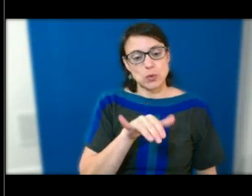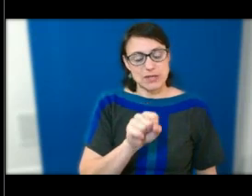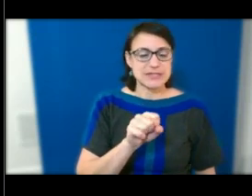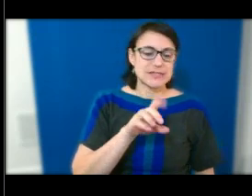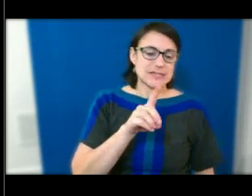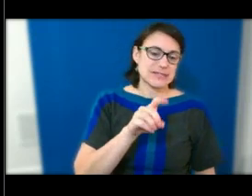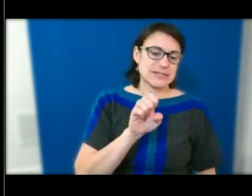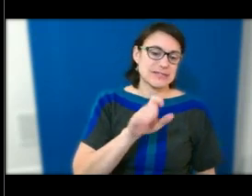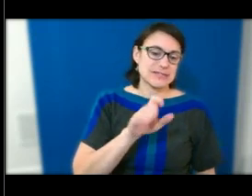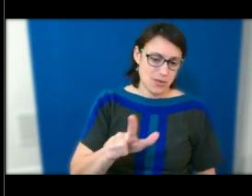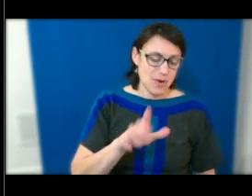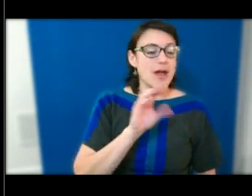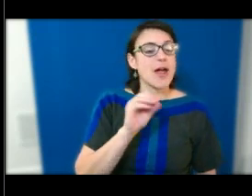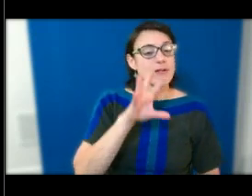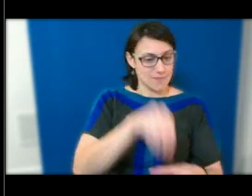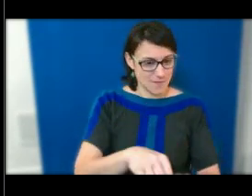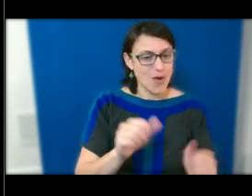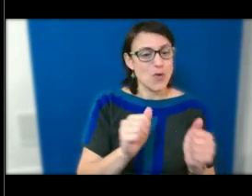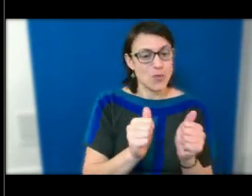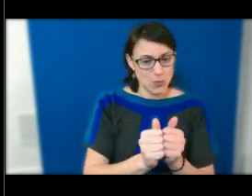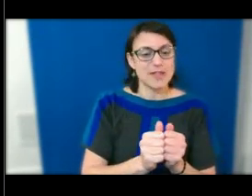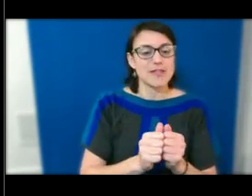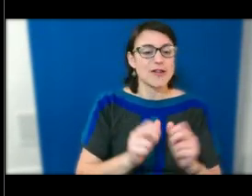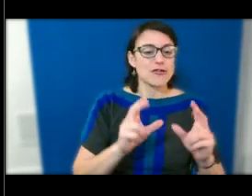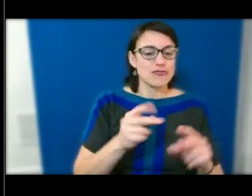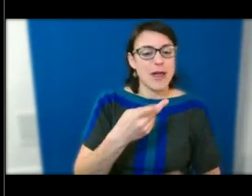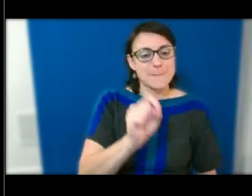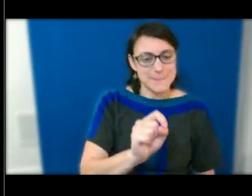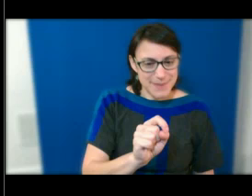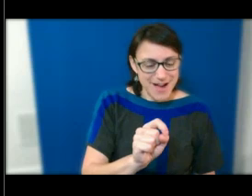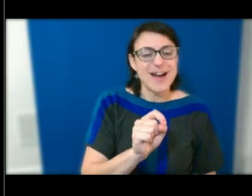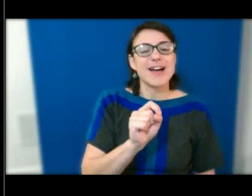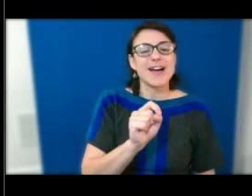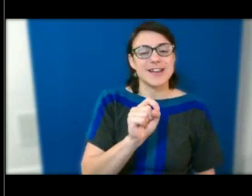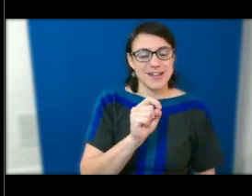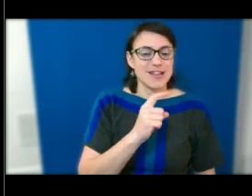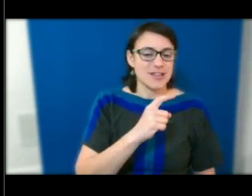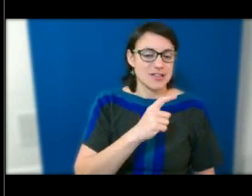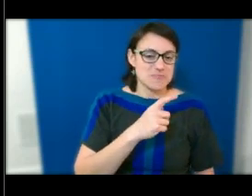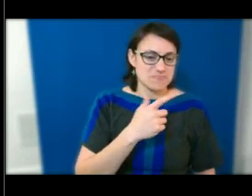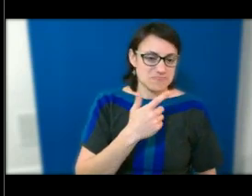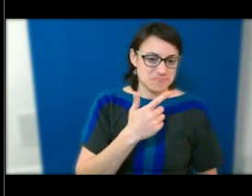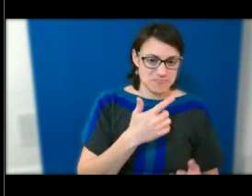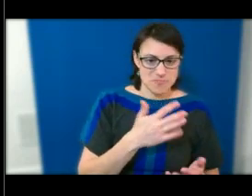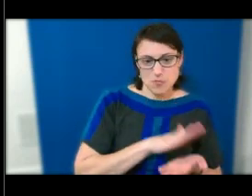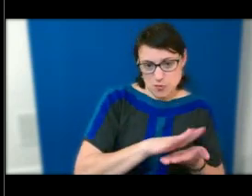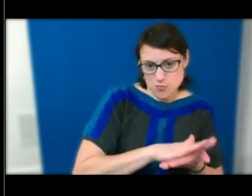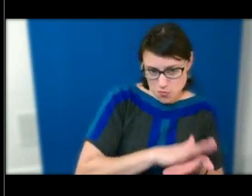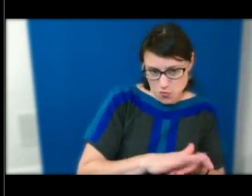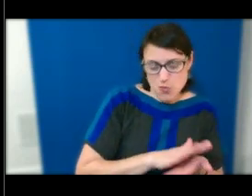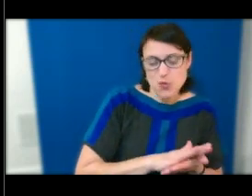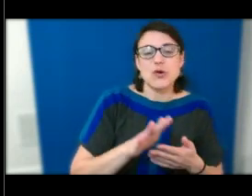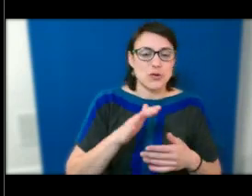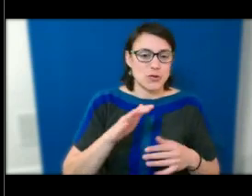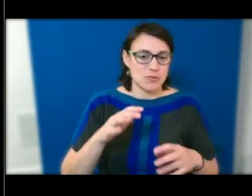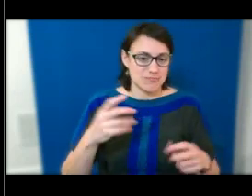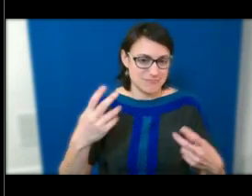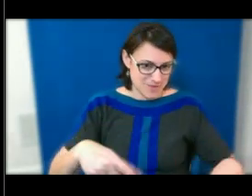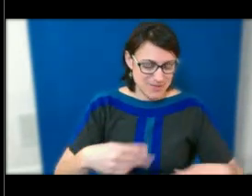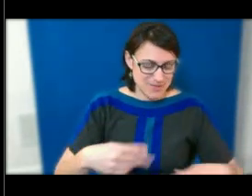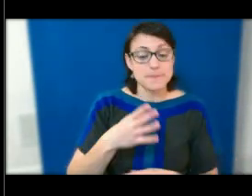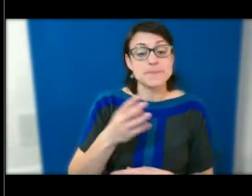community identified crab pot removal, these derelict crab pots removal as a community priority in order to ensure